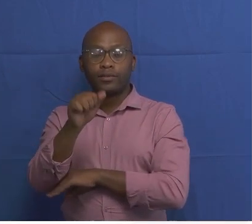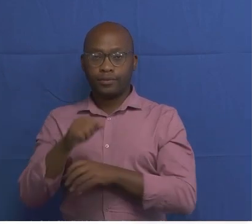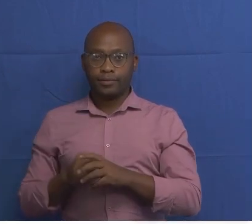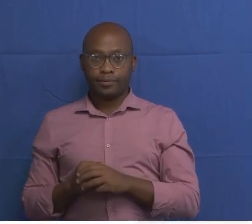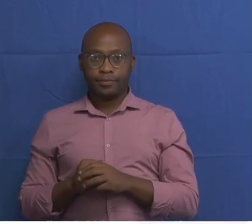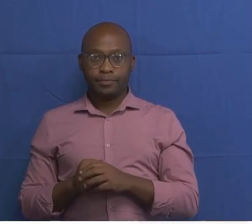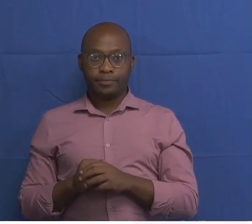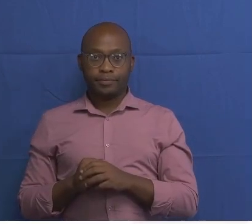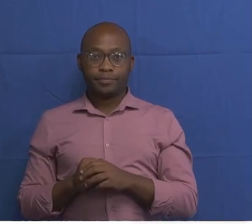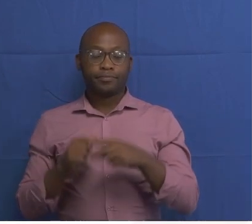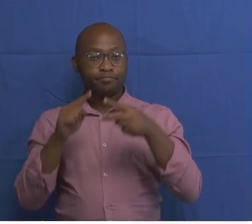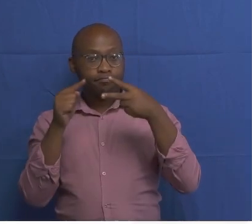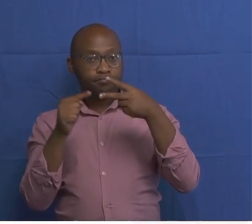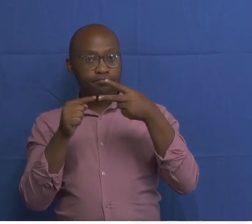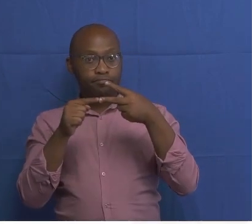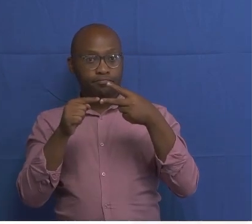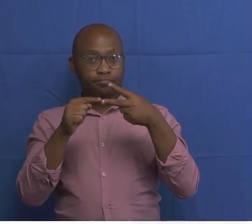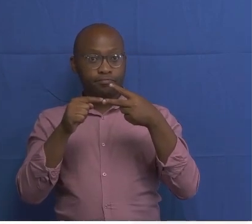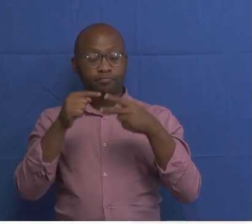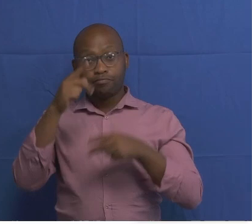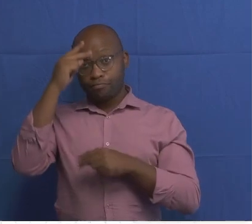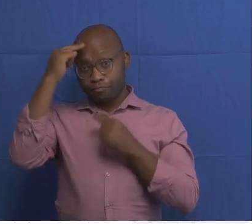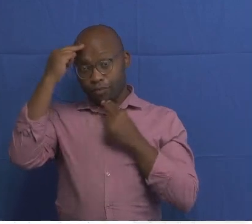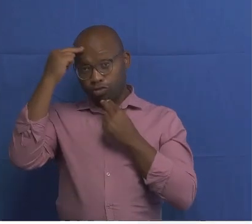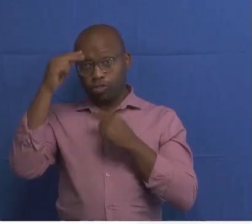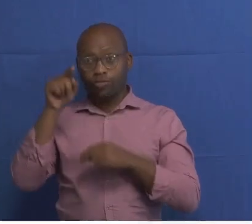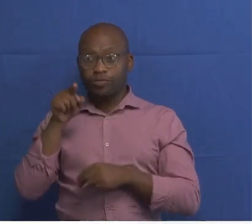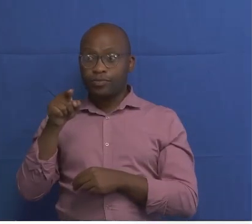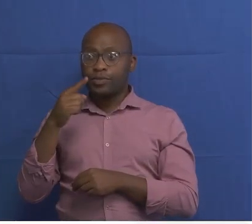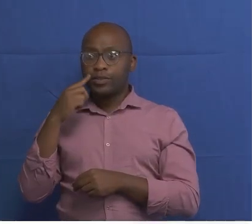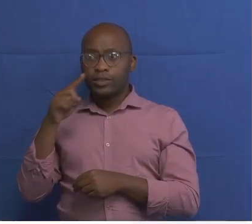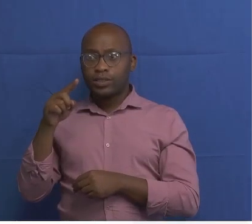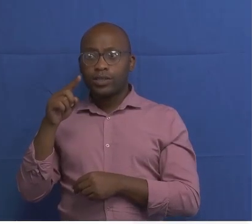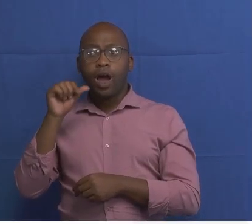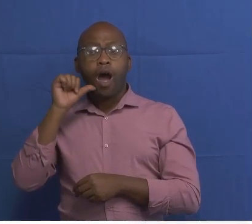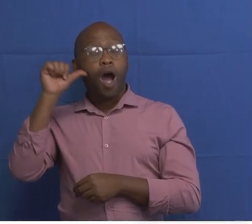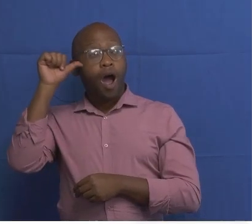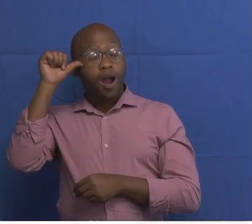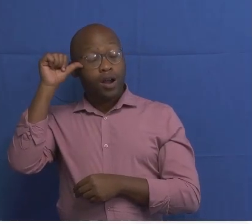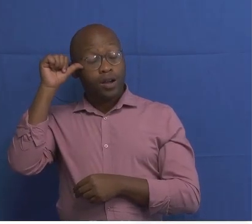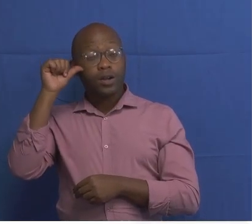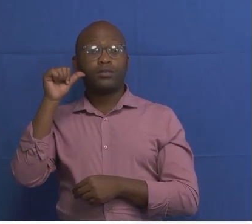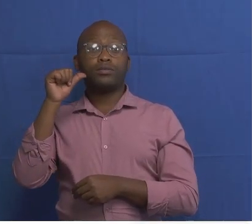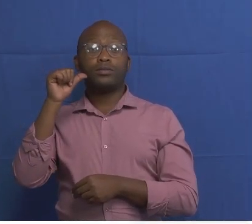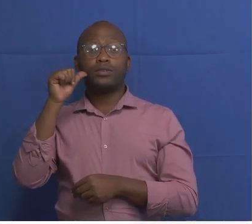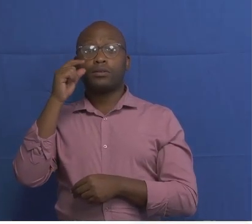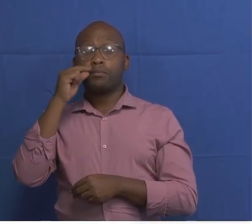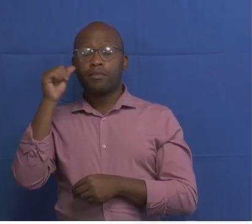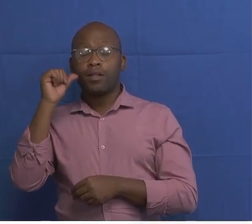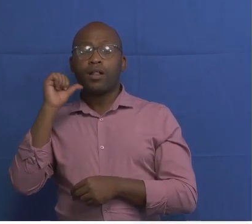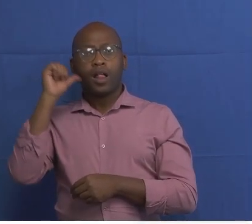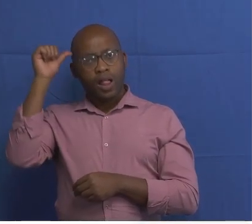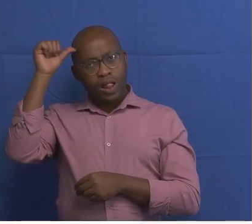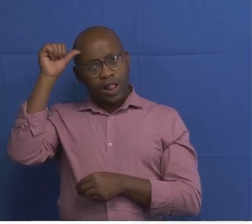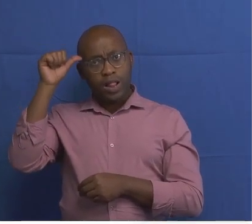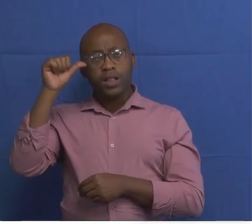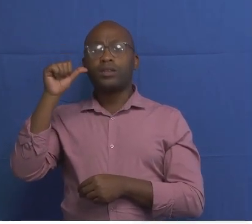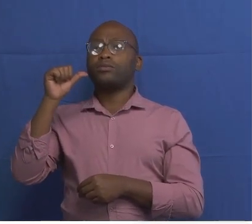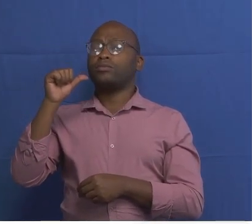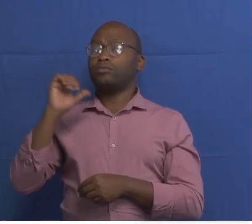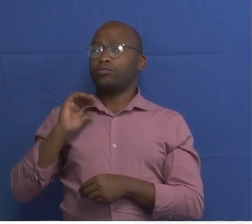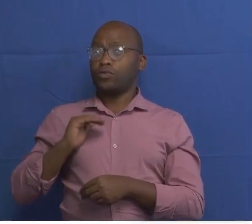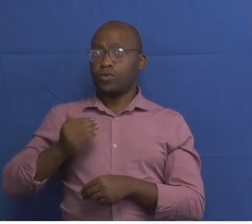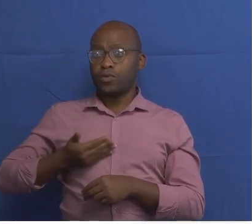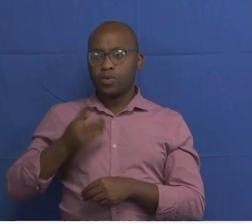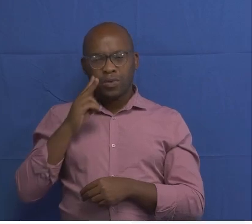picture, we have got here an adult male and an adult female. But when we look at them, the female looks